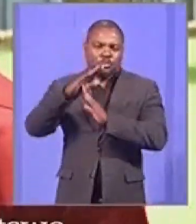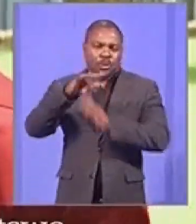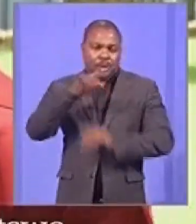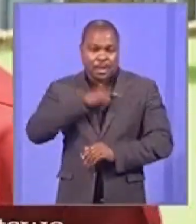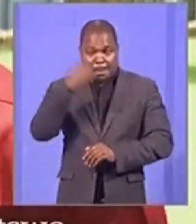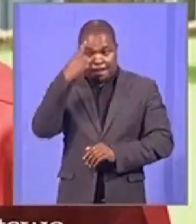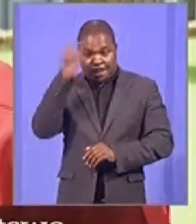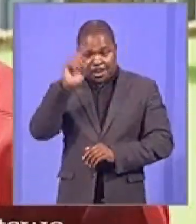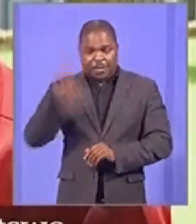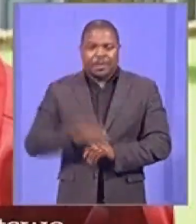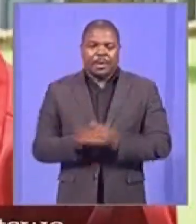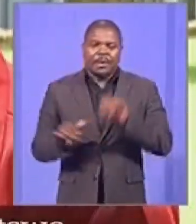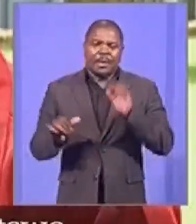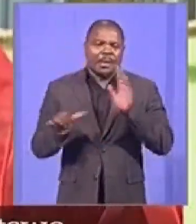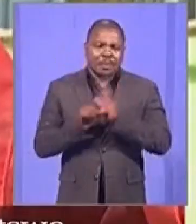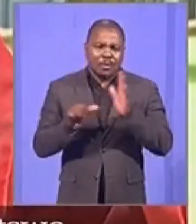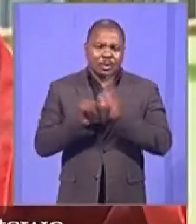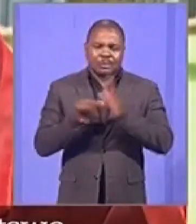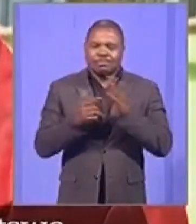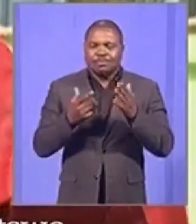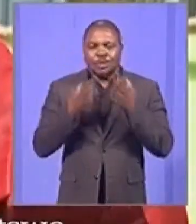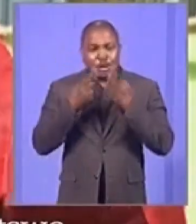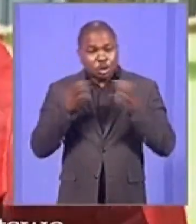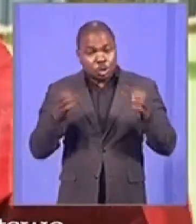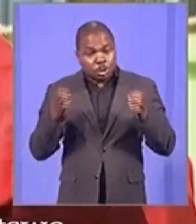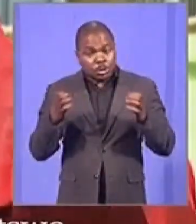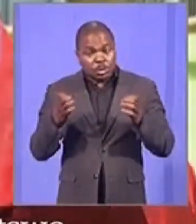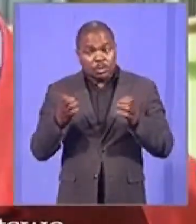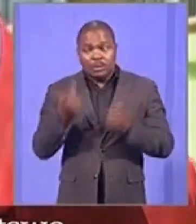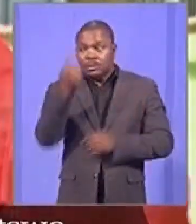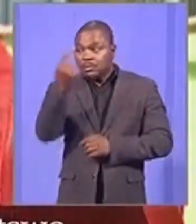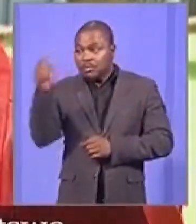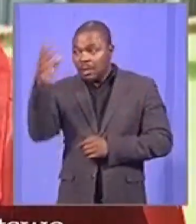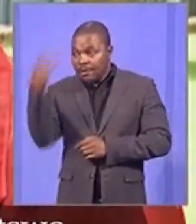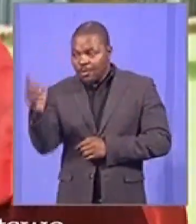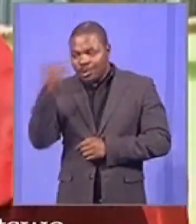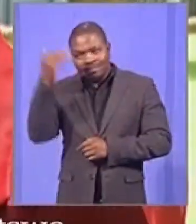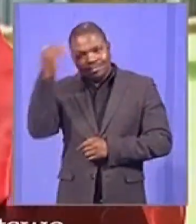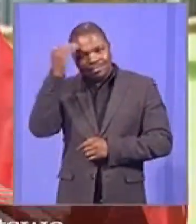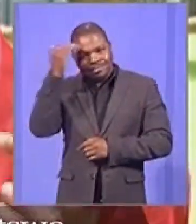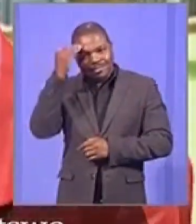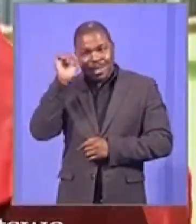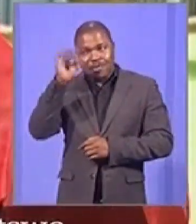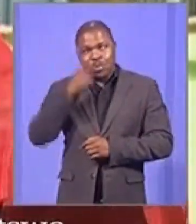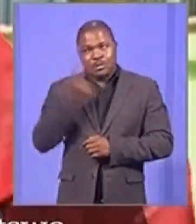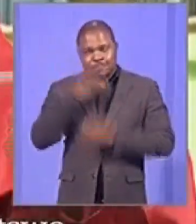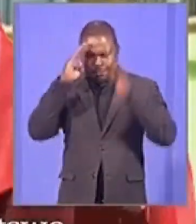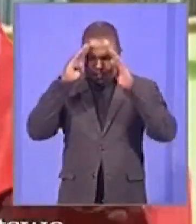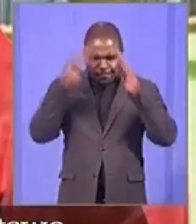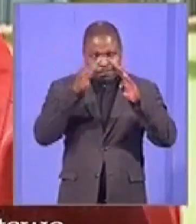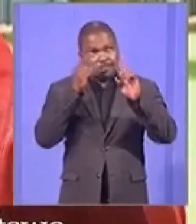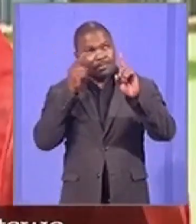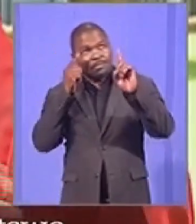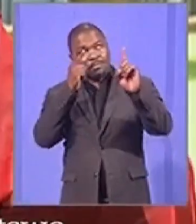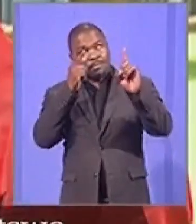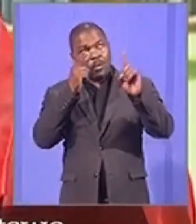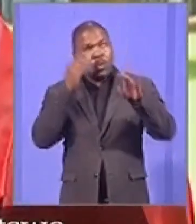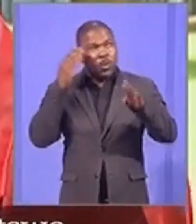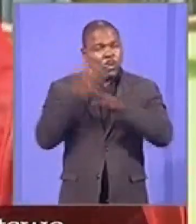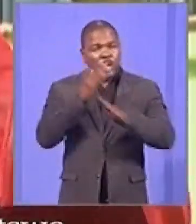that the most important and the most significant resource that each and every individual has is their mind. So if you put your mind towards that goal and work